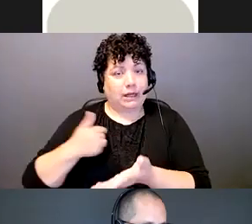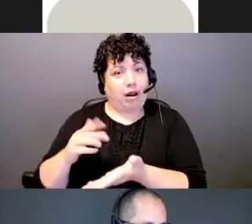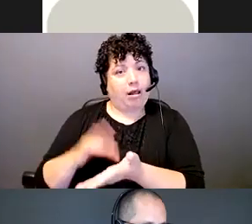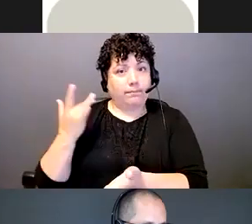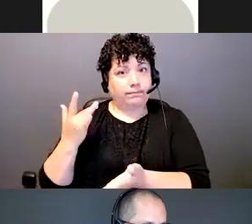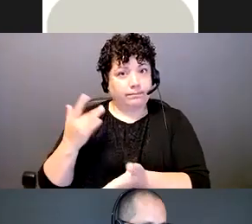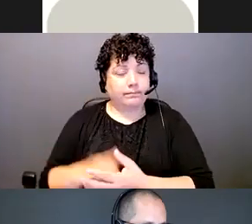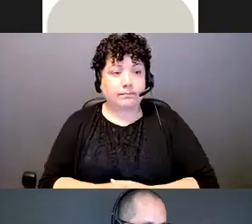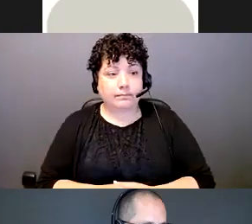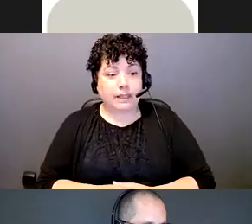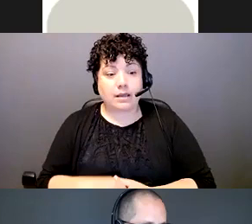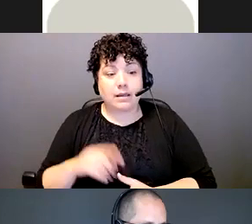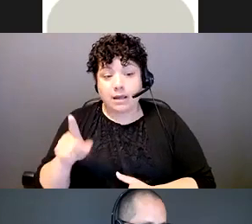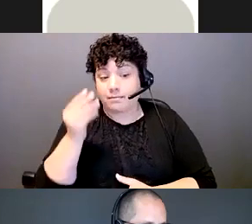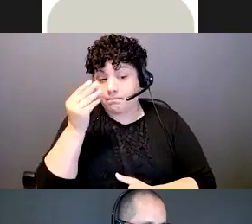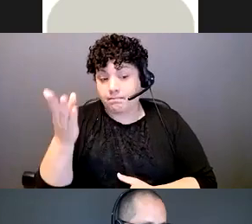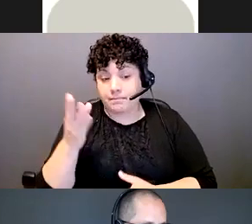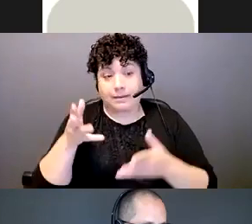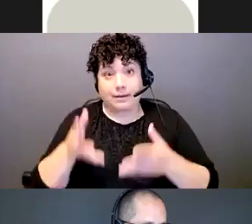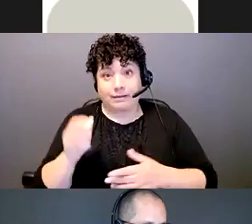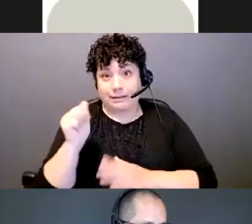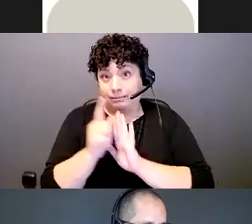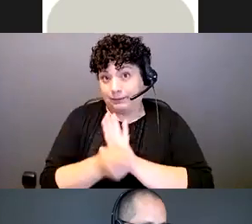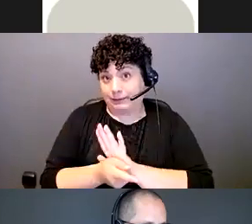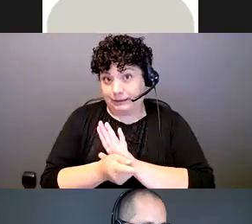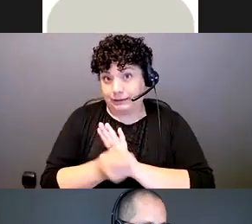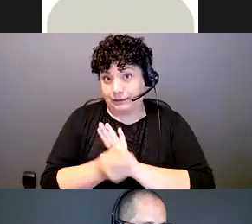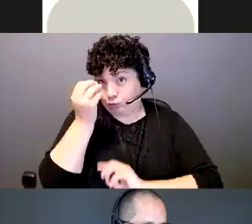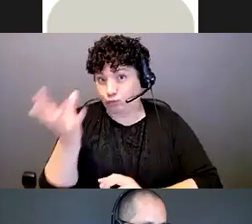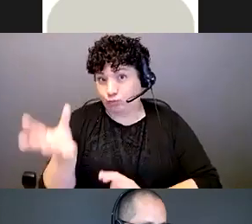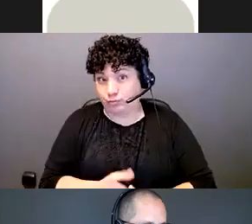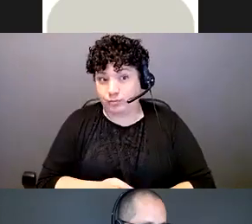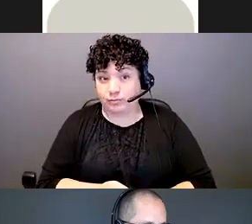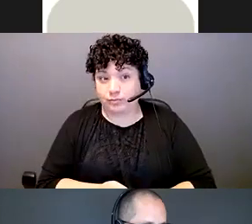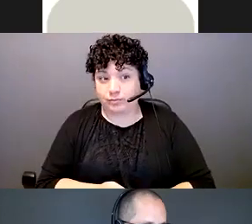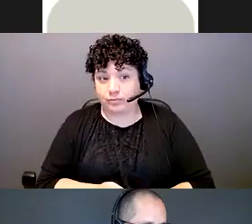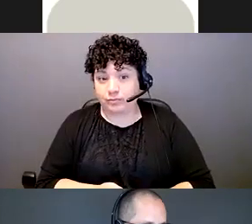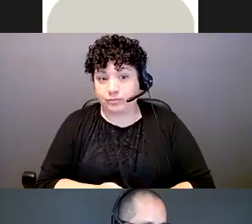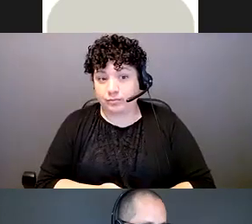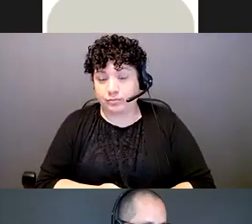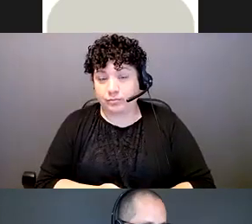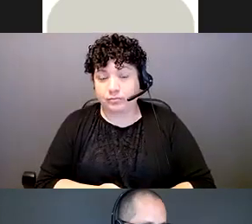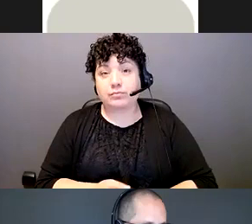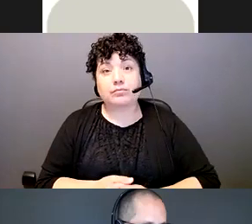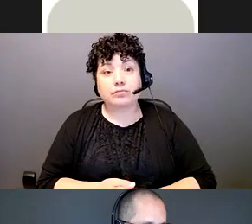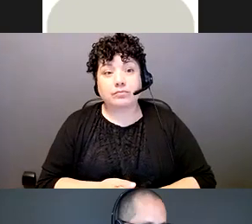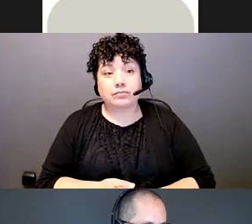Marilyn, just letting you know, 10 minutes to go, but all good Okay. information. So